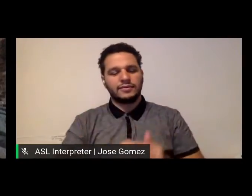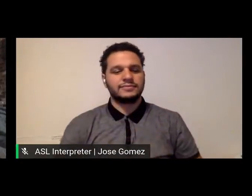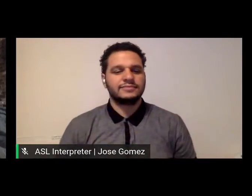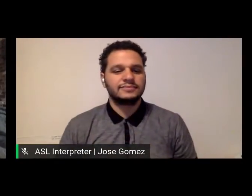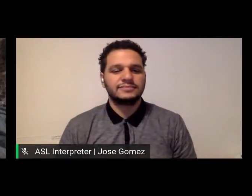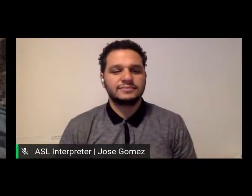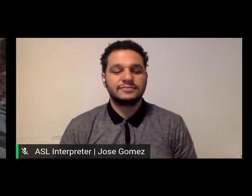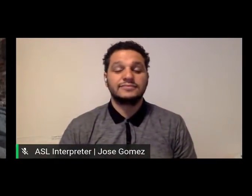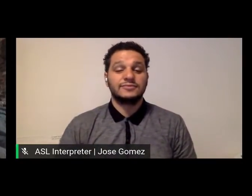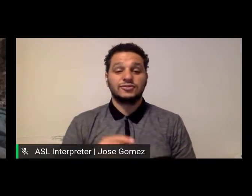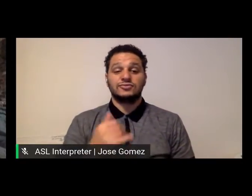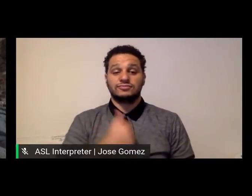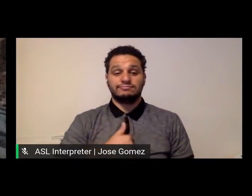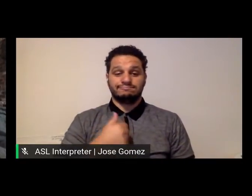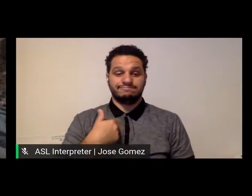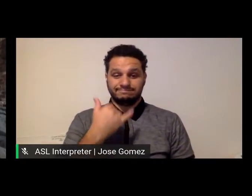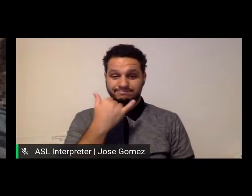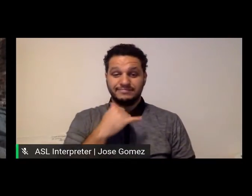the left leg